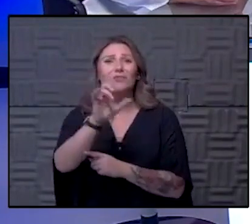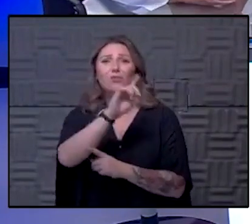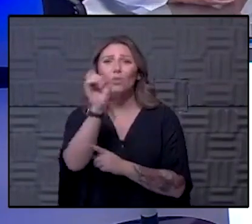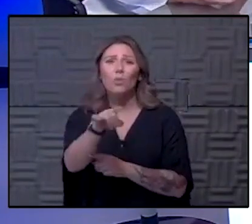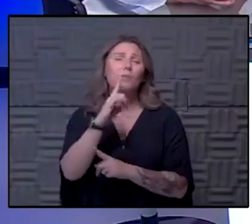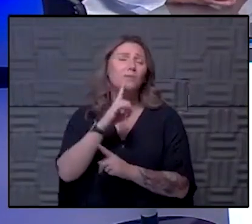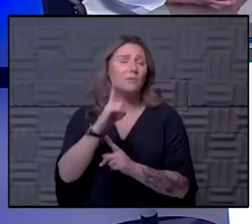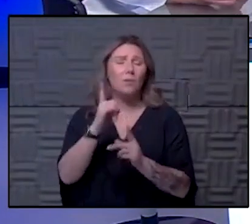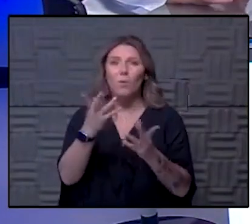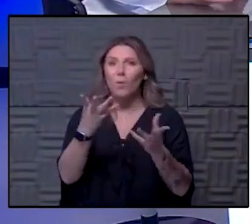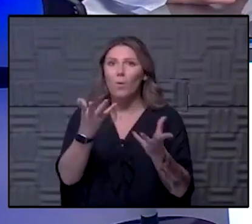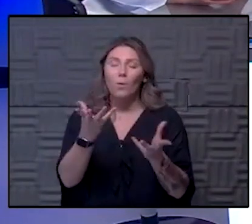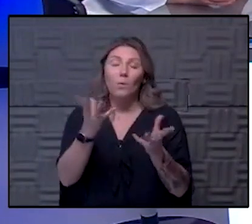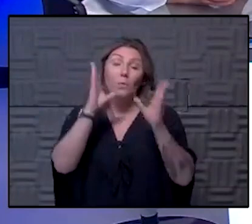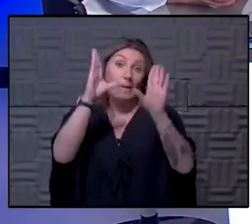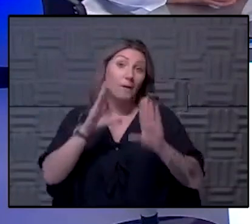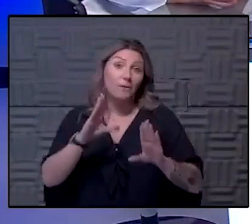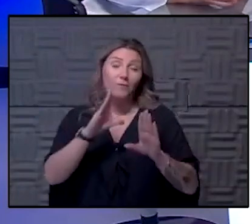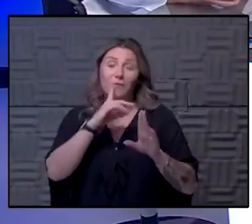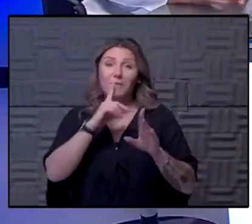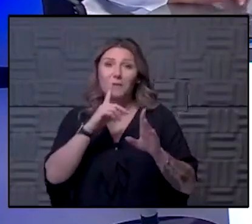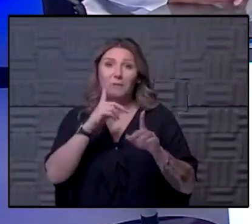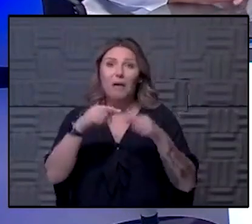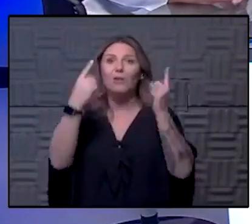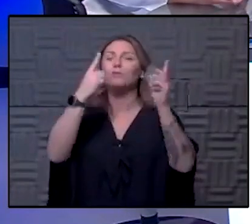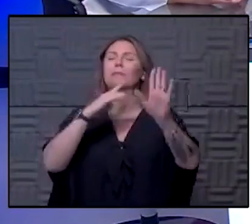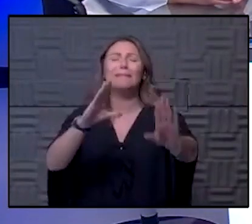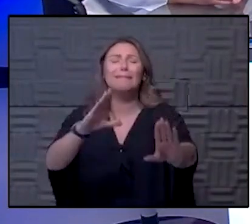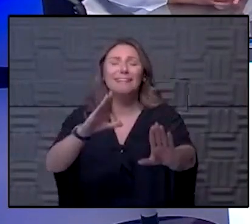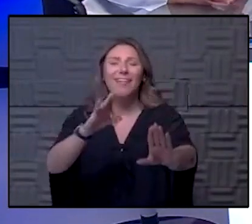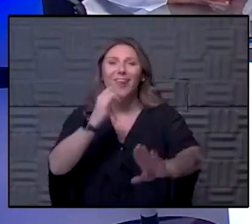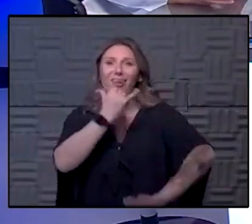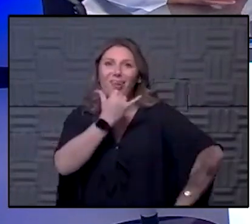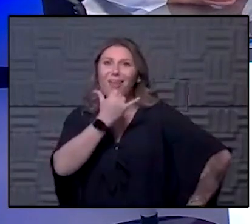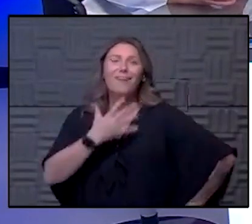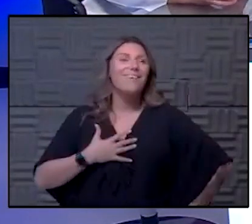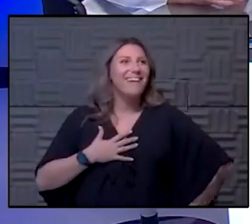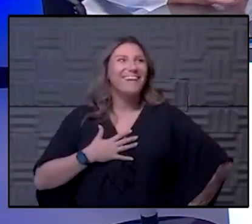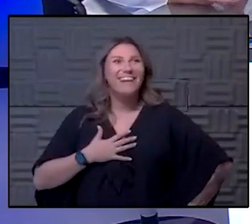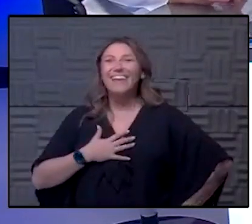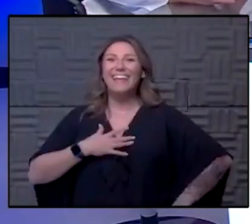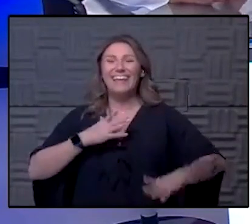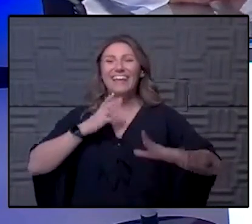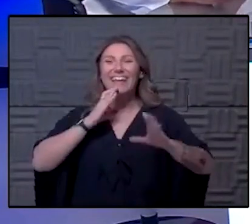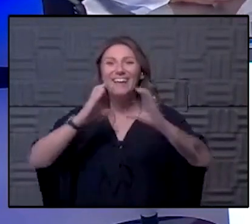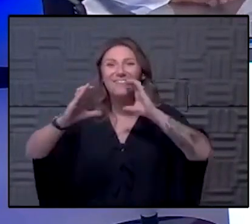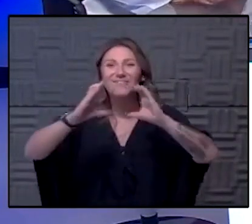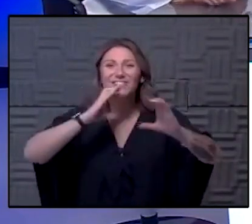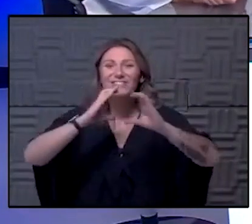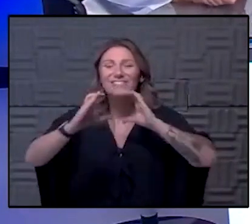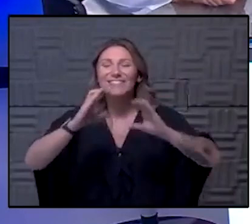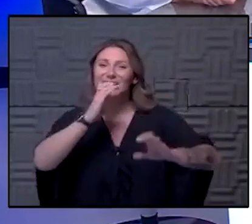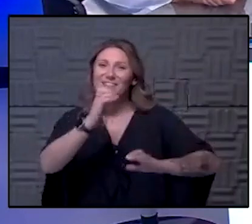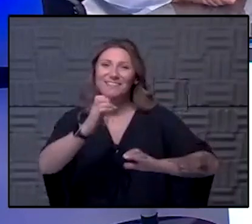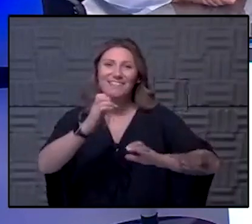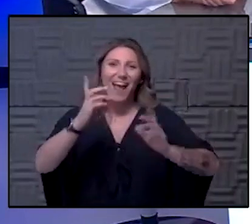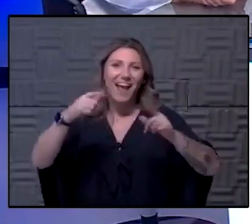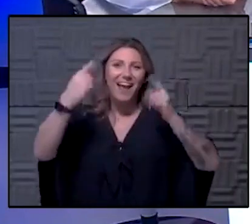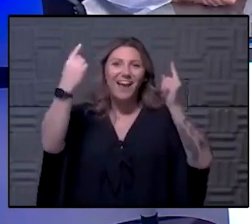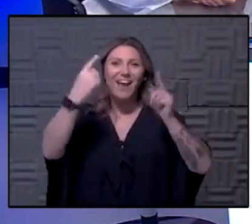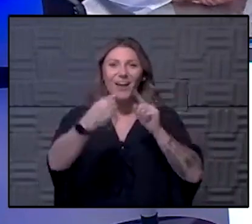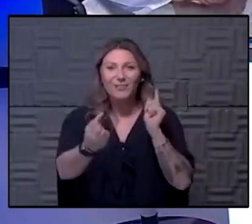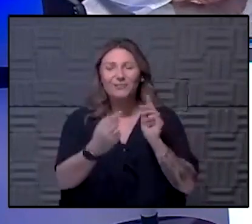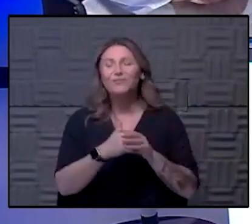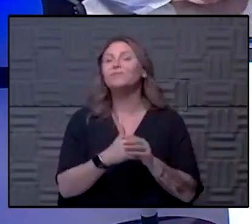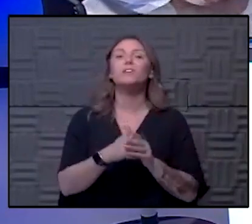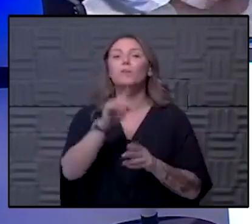great controversy. Or not controversy, conversation, not controversy. And I will get to these questions tomorrow, I